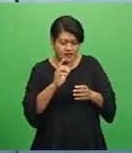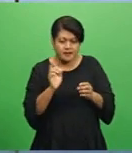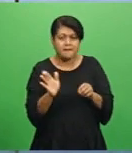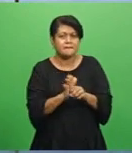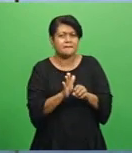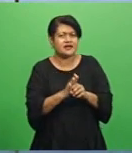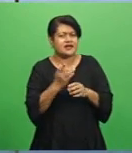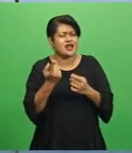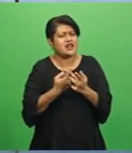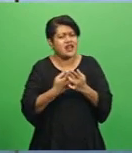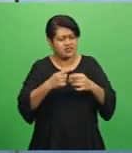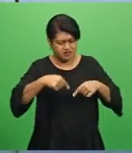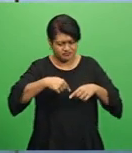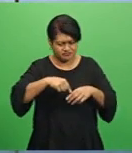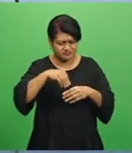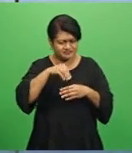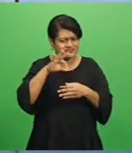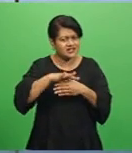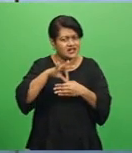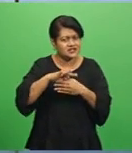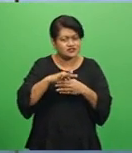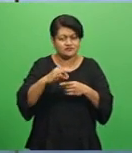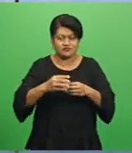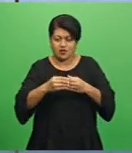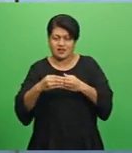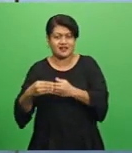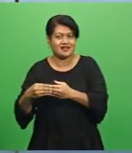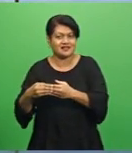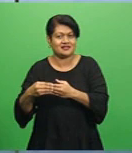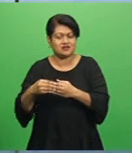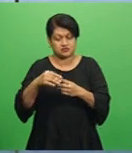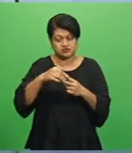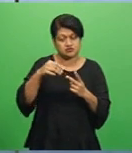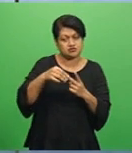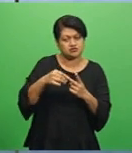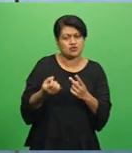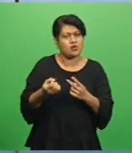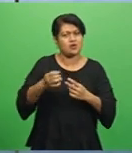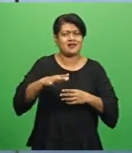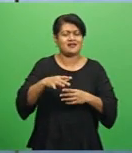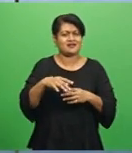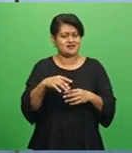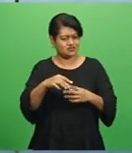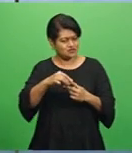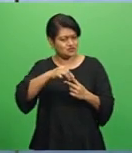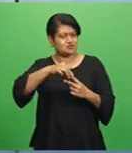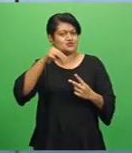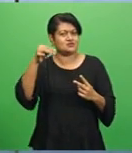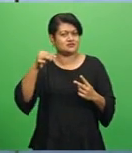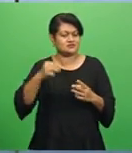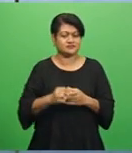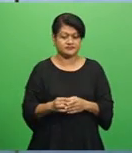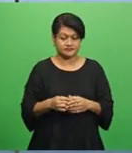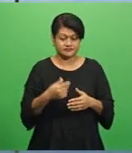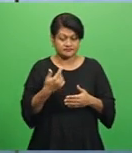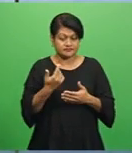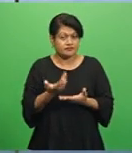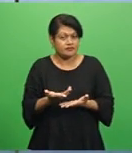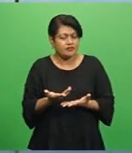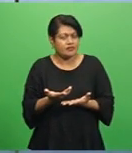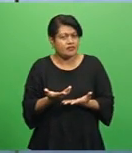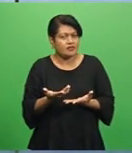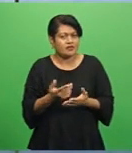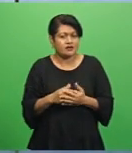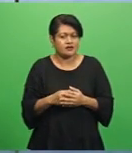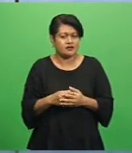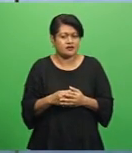opposition leader after Ratu Naingama was chosen by the opposition caucus. Ebenisa Wangarandova reports Ratu Ebenisa